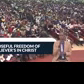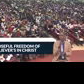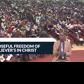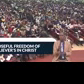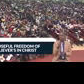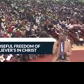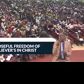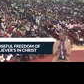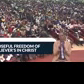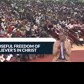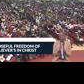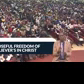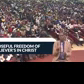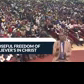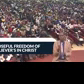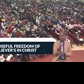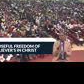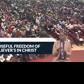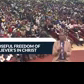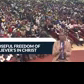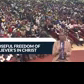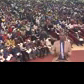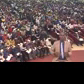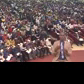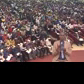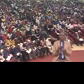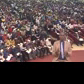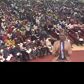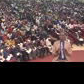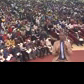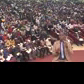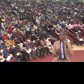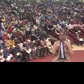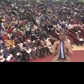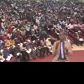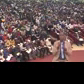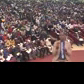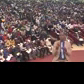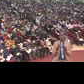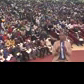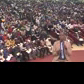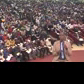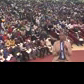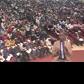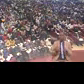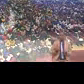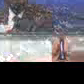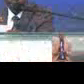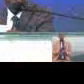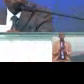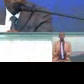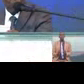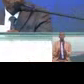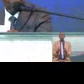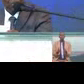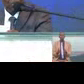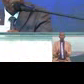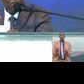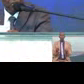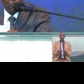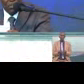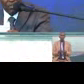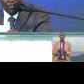true believers in Christ. Divided to 3 points. Number one, our privilege